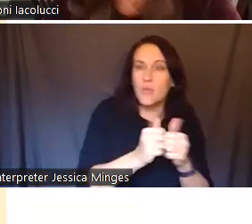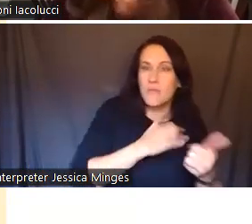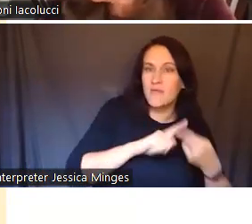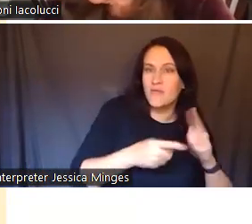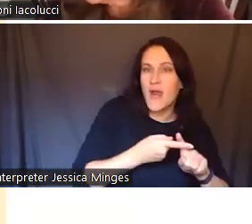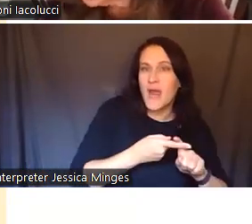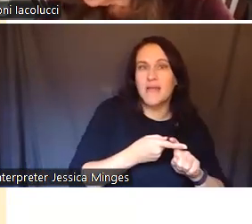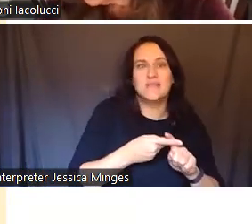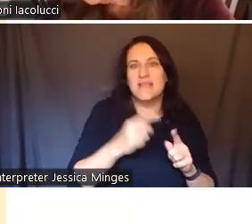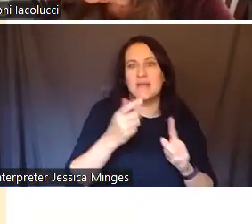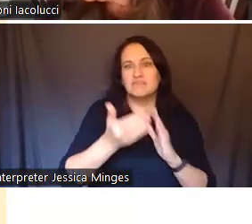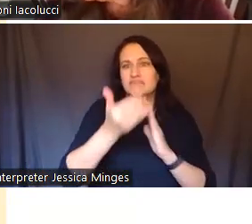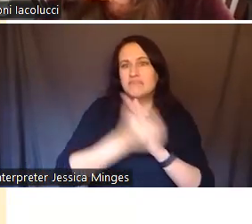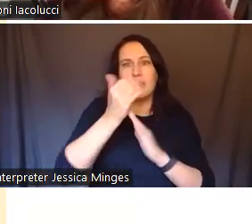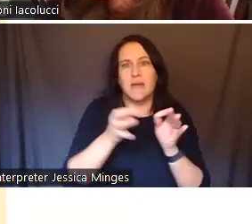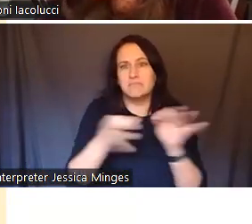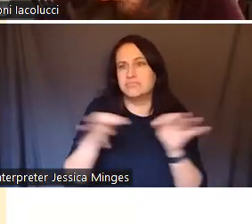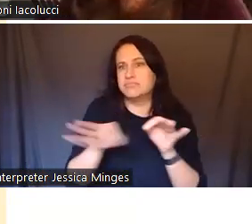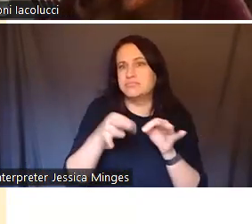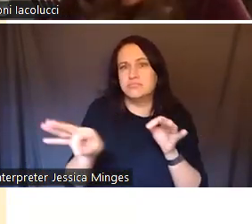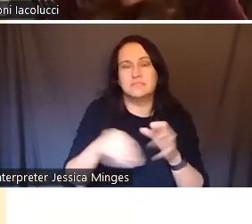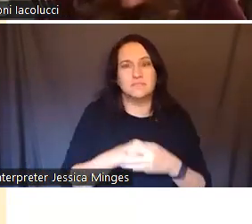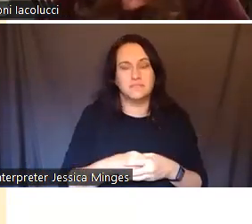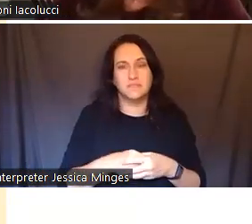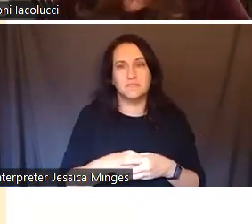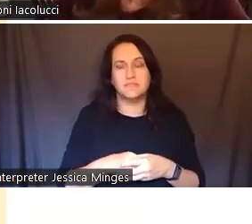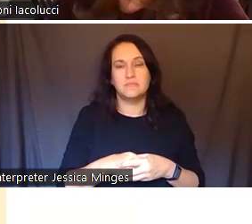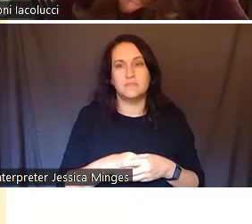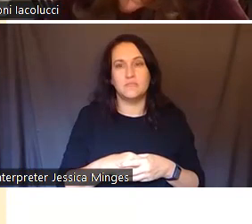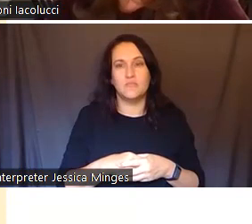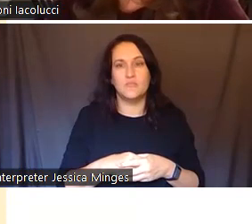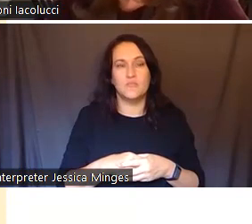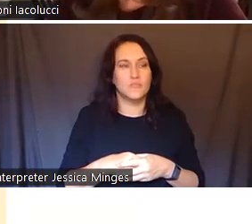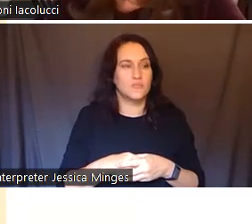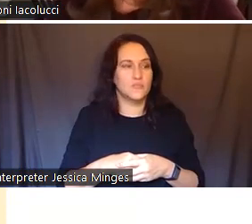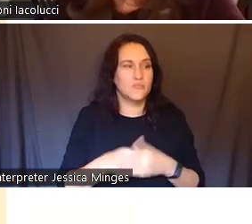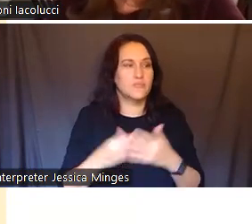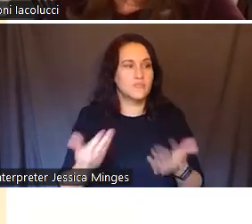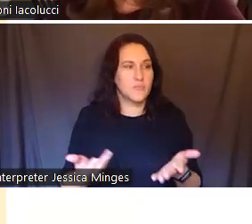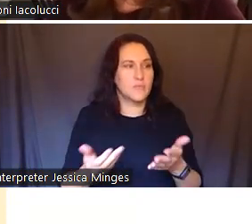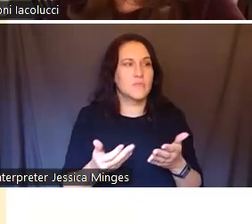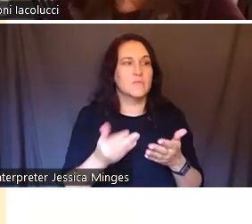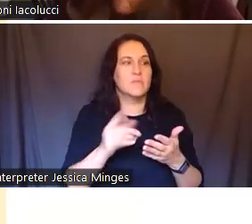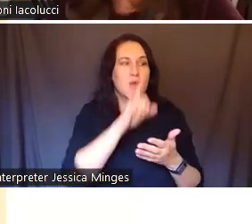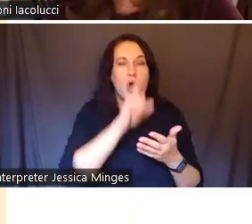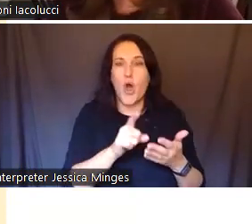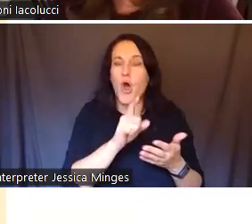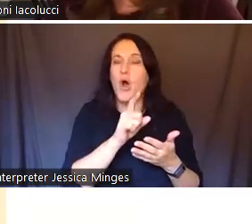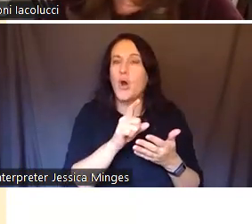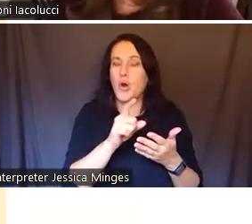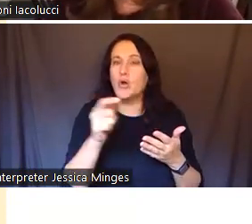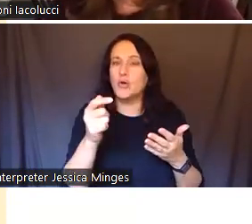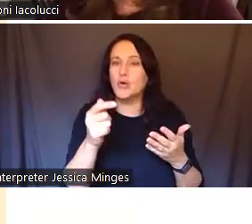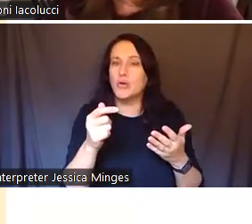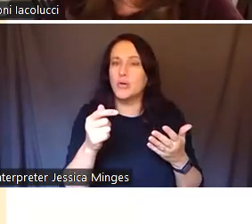instant captioning. There are a couple that we have and our colleagues have found to